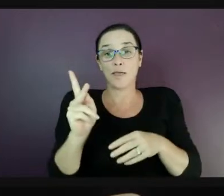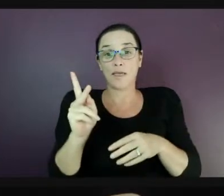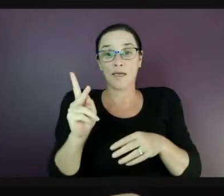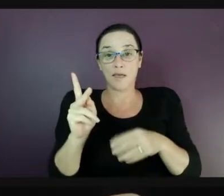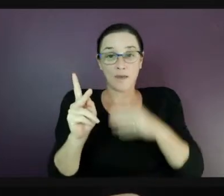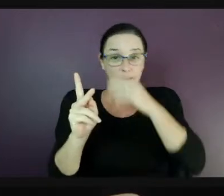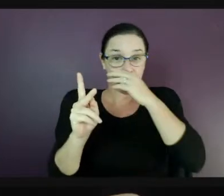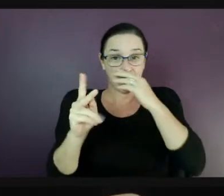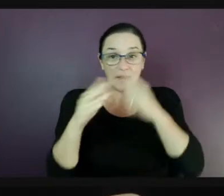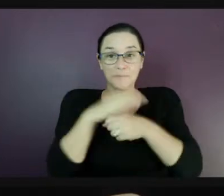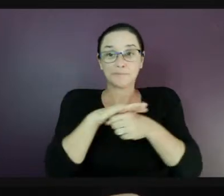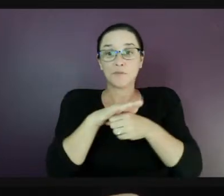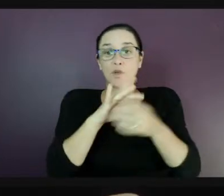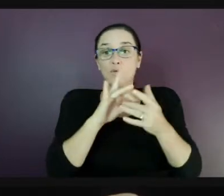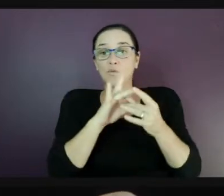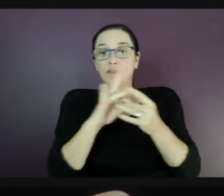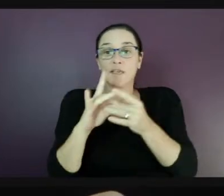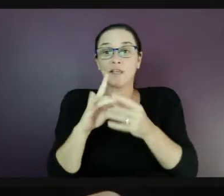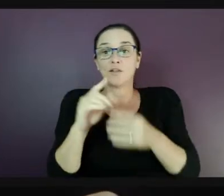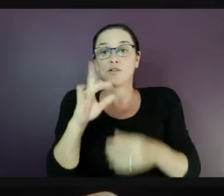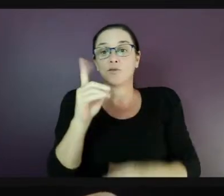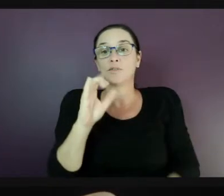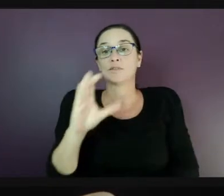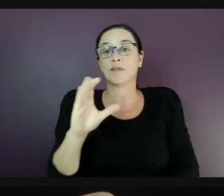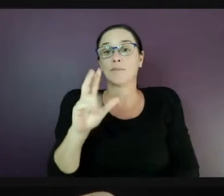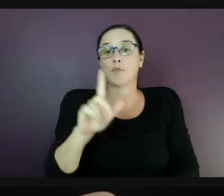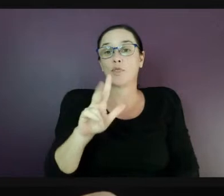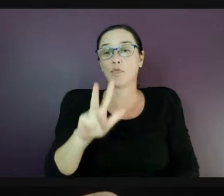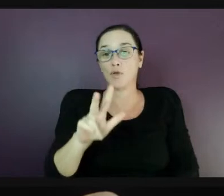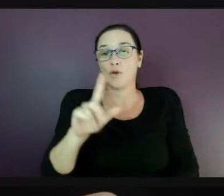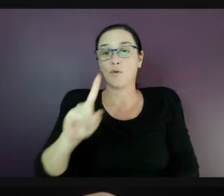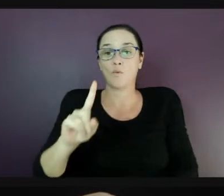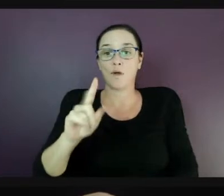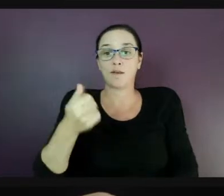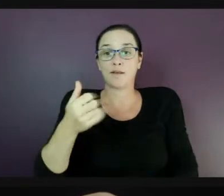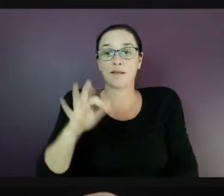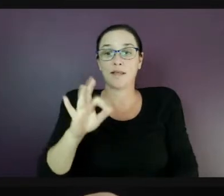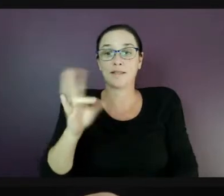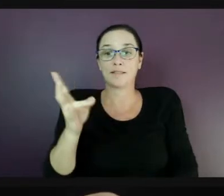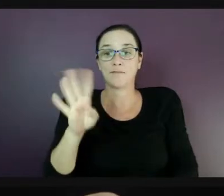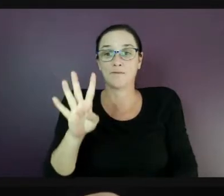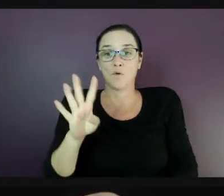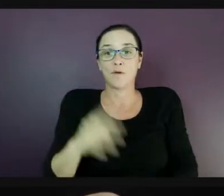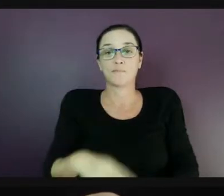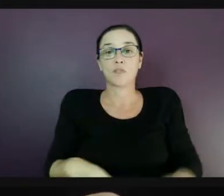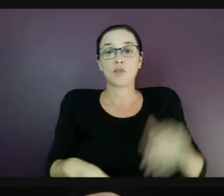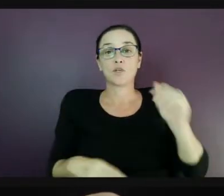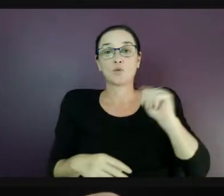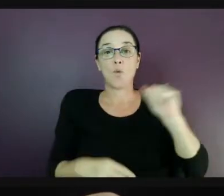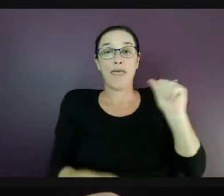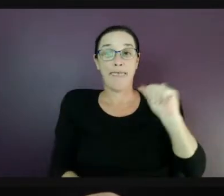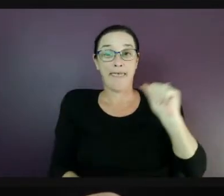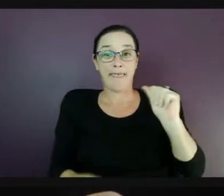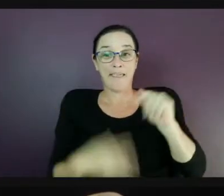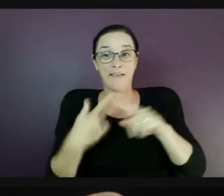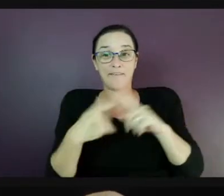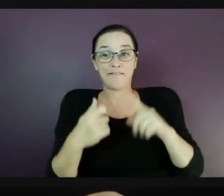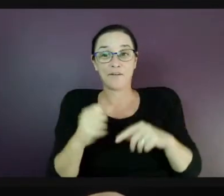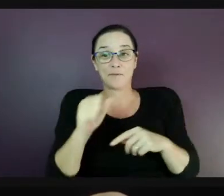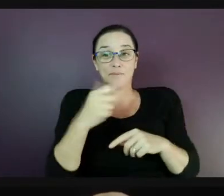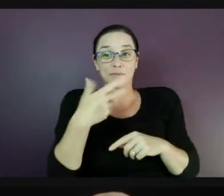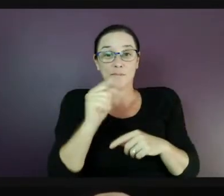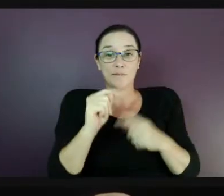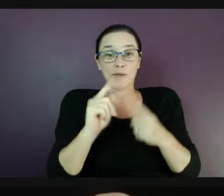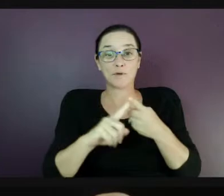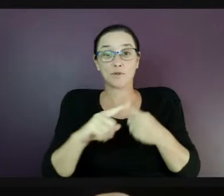preceding eruption of December 31st, 74. So panel A is from September to October.